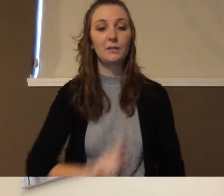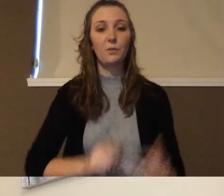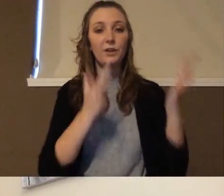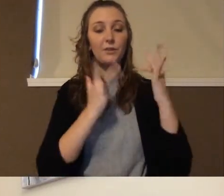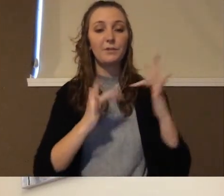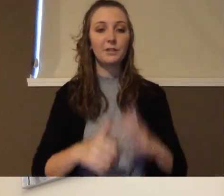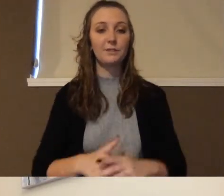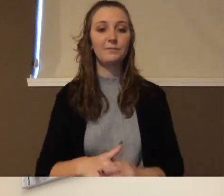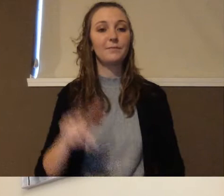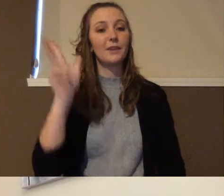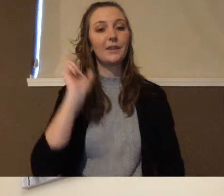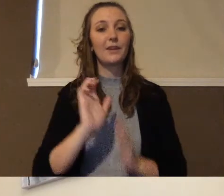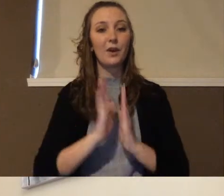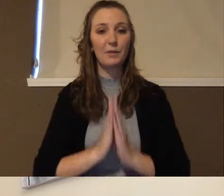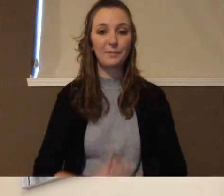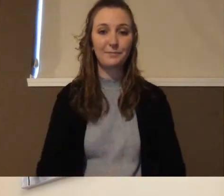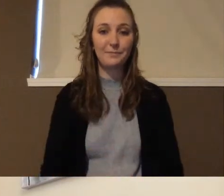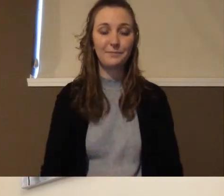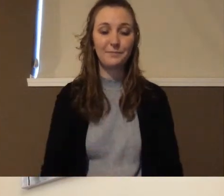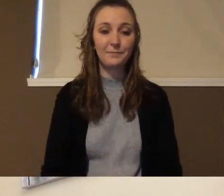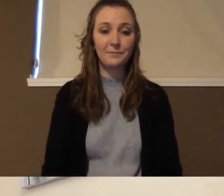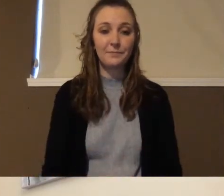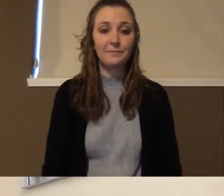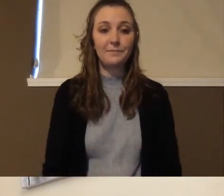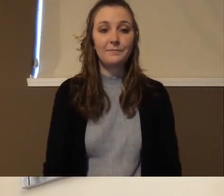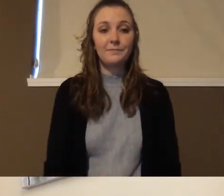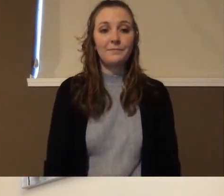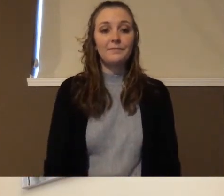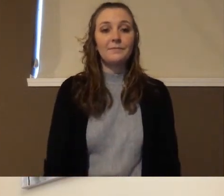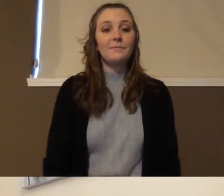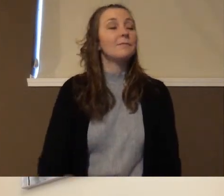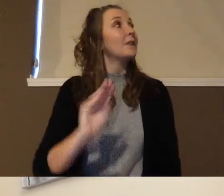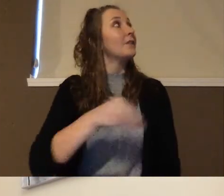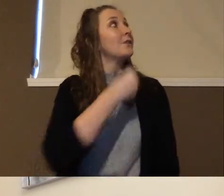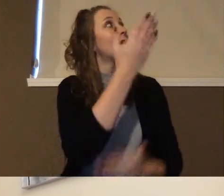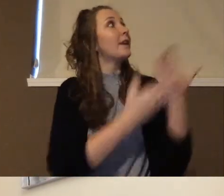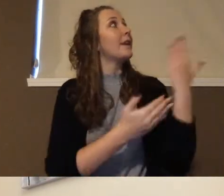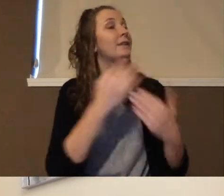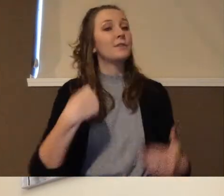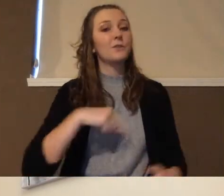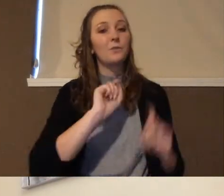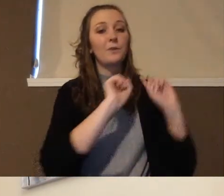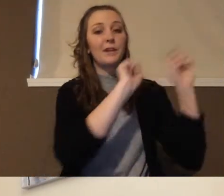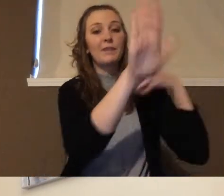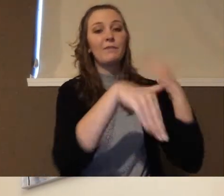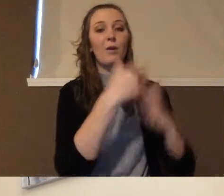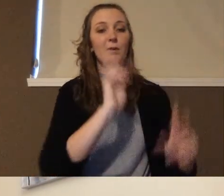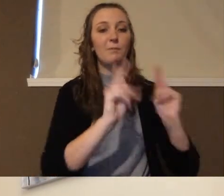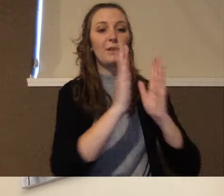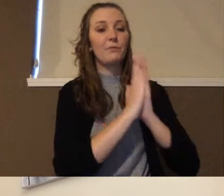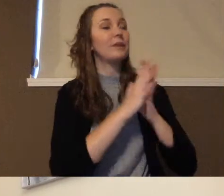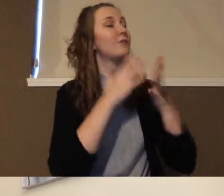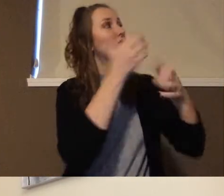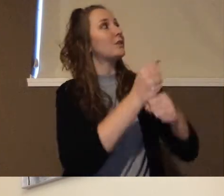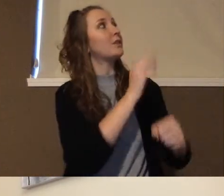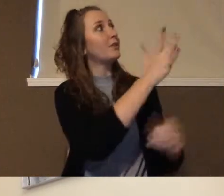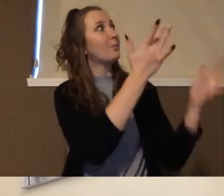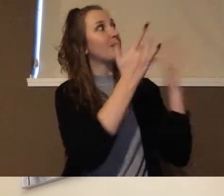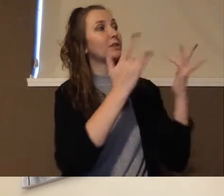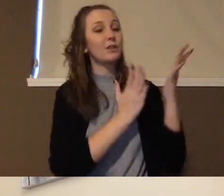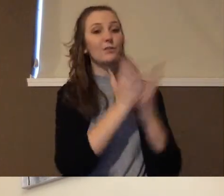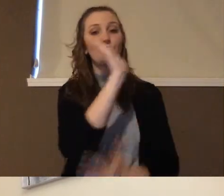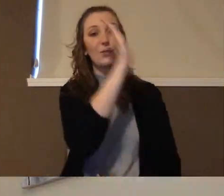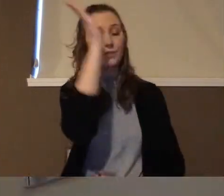prayer. Into your hands, O Lord, we place all for whom we pray, trusting in your mercy through your Son, Jesus Christ, our